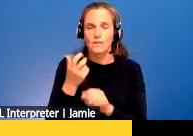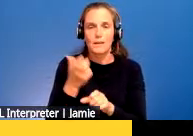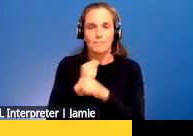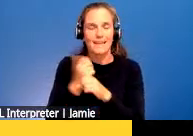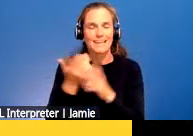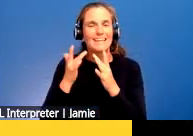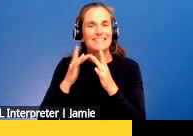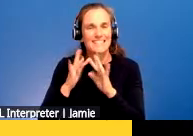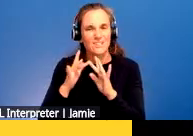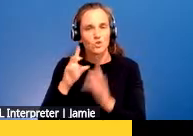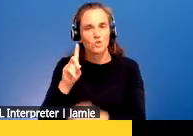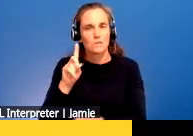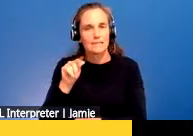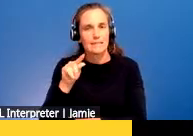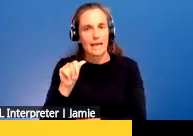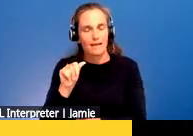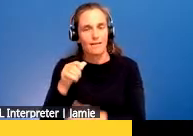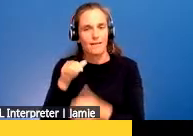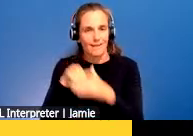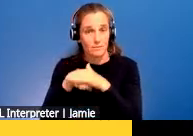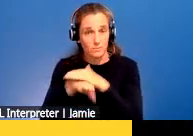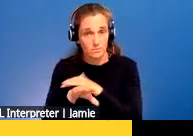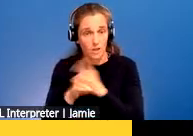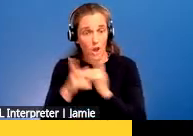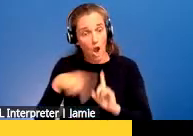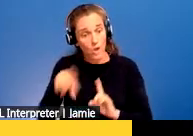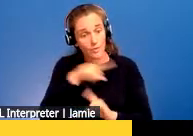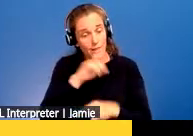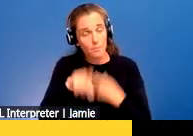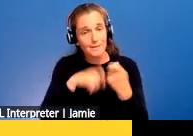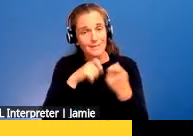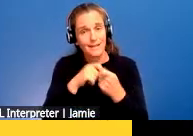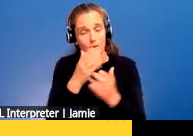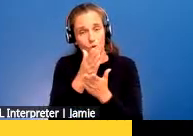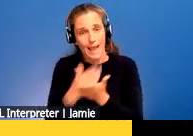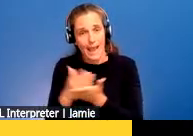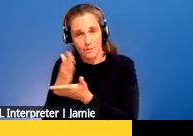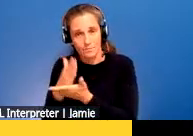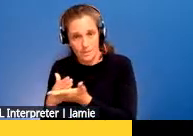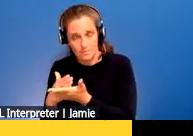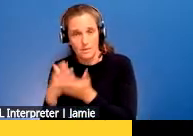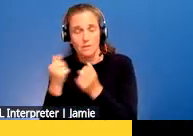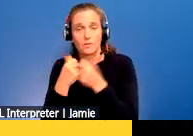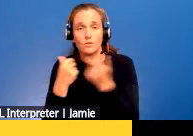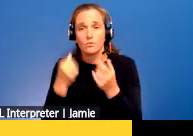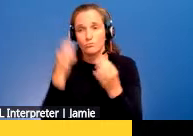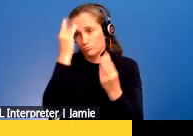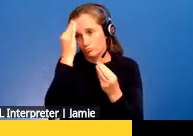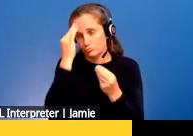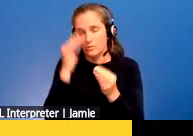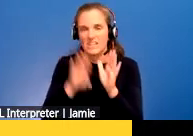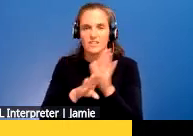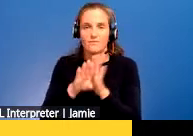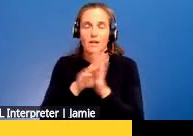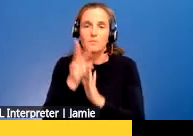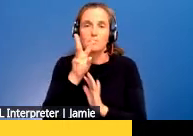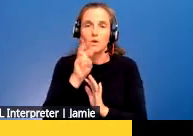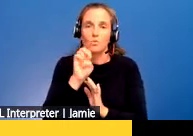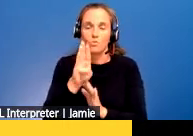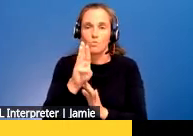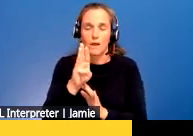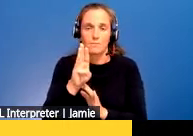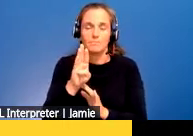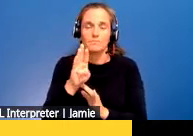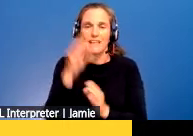there particular aspects that they should consider to develop to make website content more accessible, or particular issues that folks have